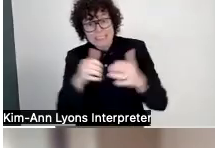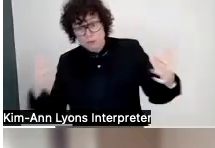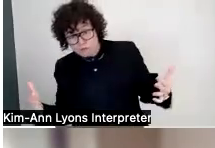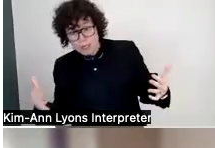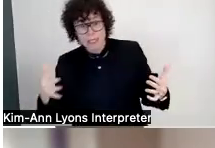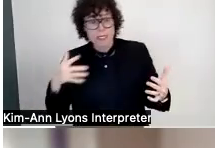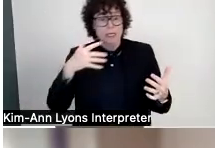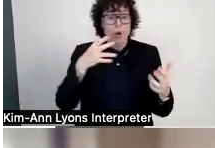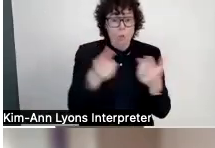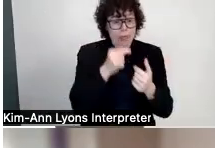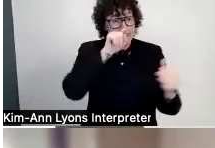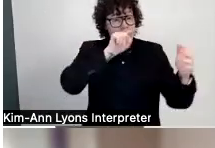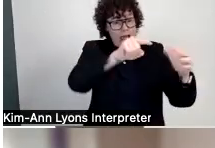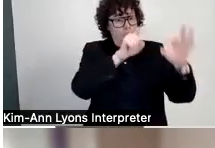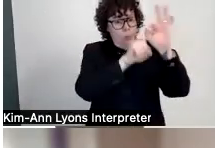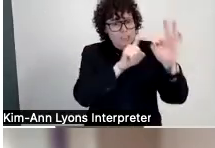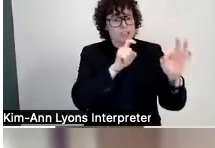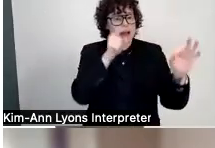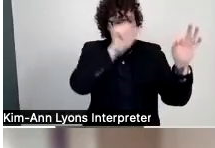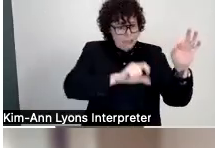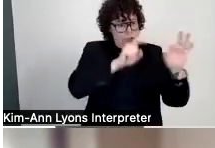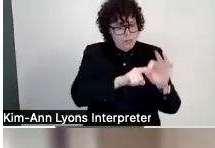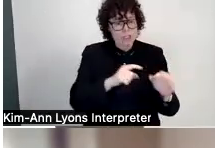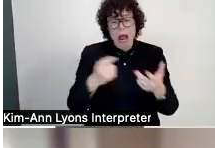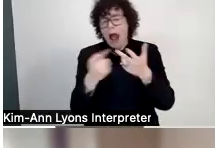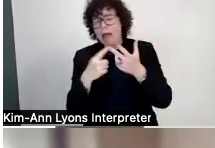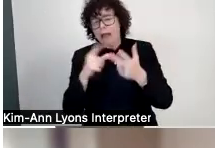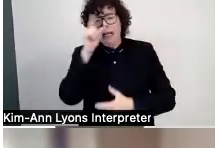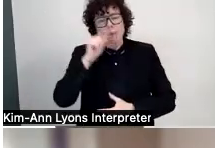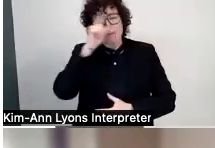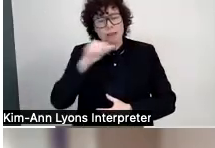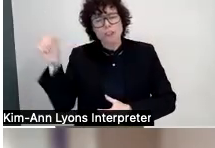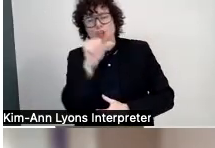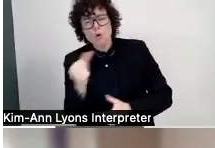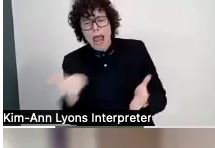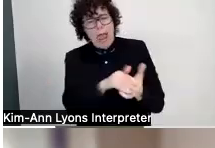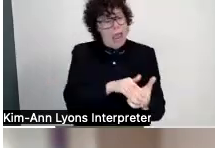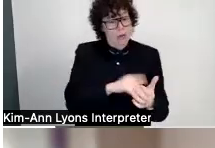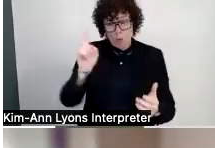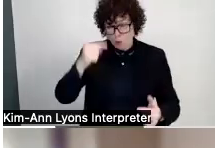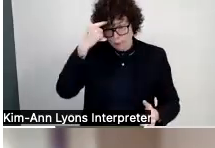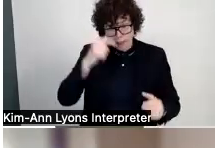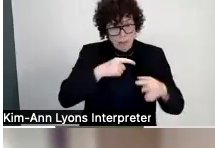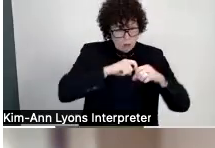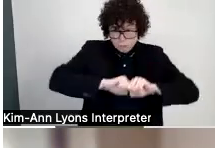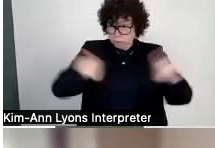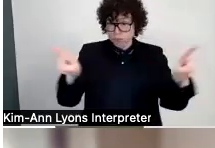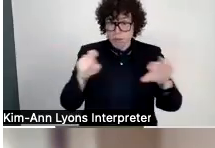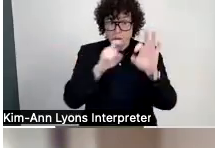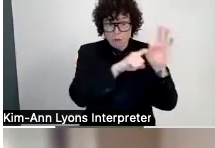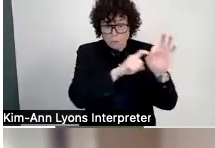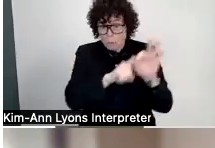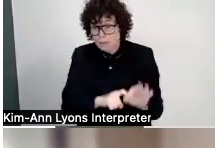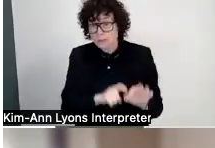and whether there were any other capabilities that they thought should be included. Based on the survey answers, we changed the wording of some of